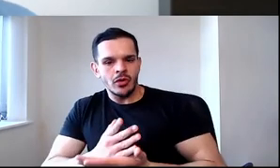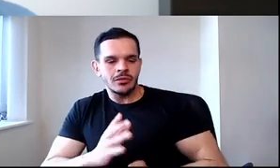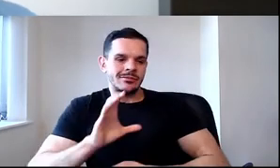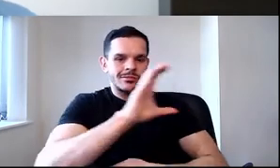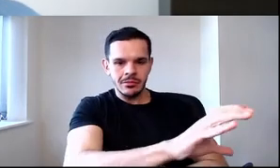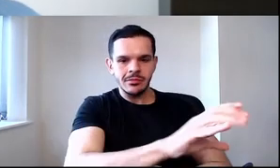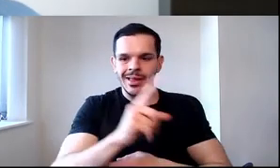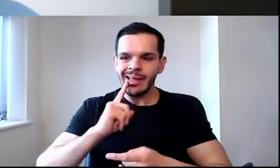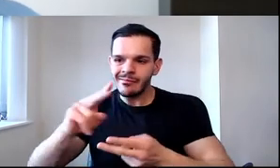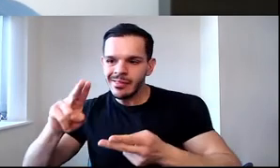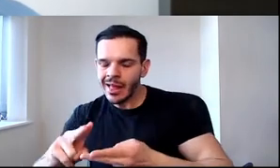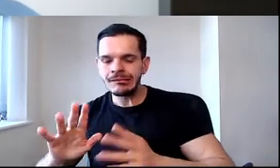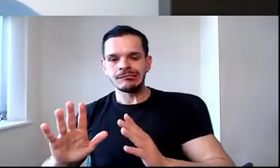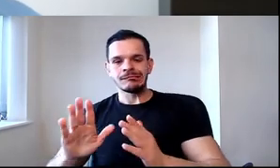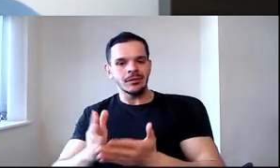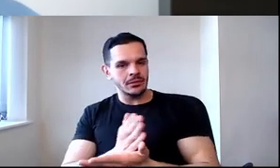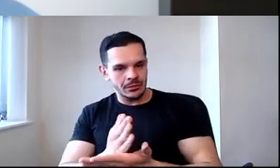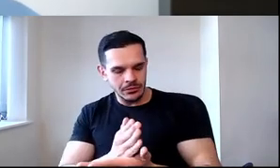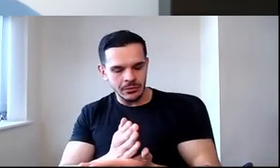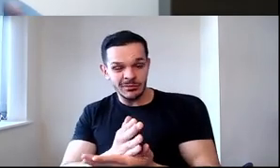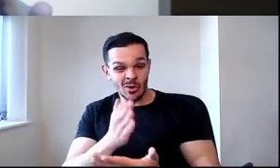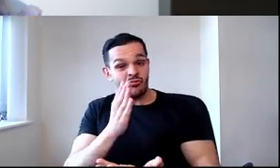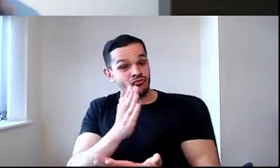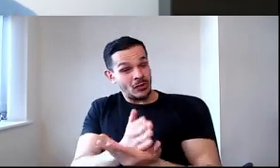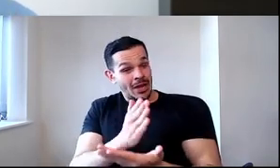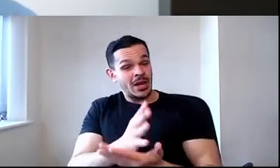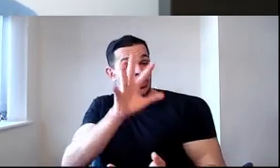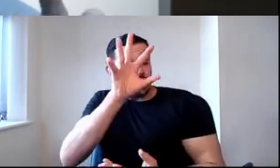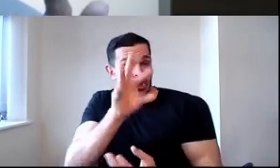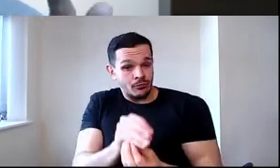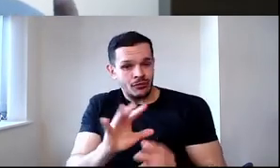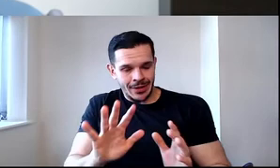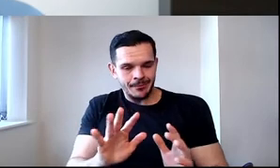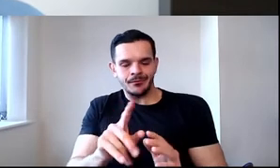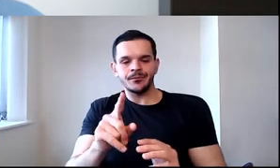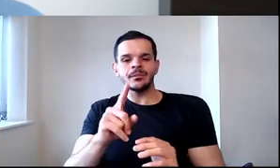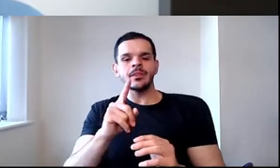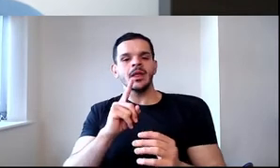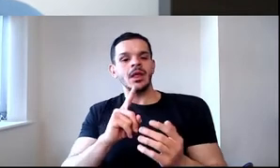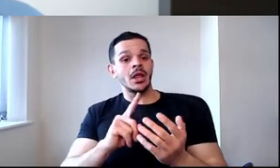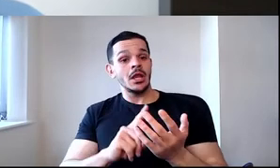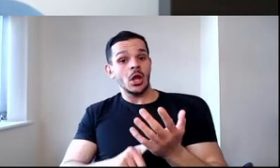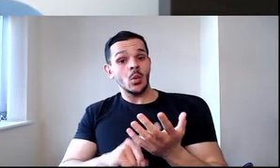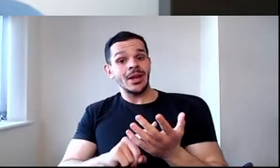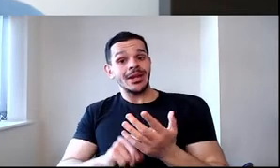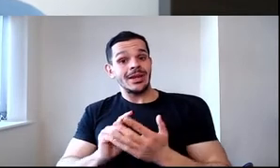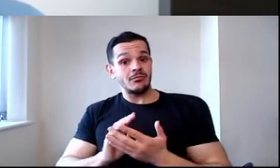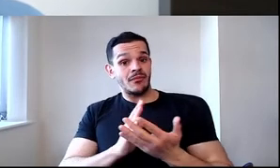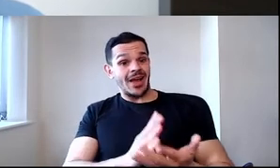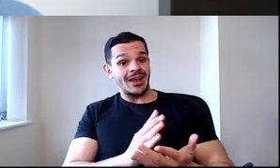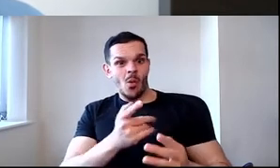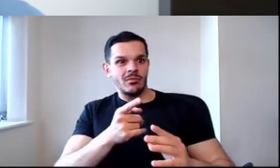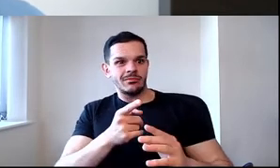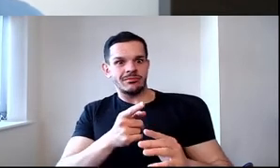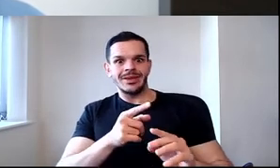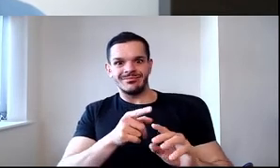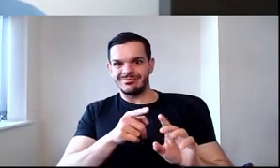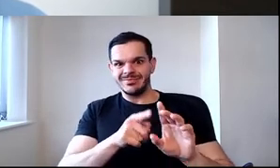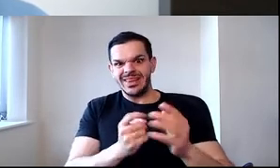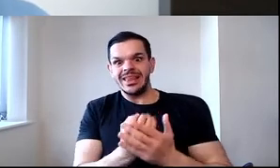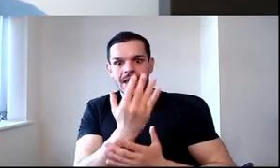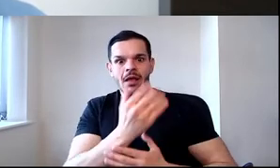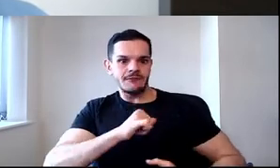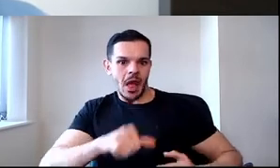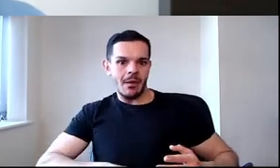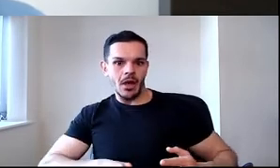So basically, in a nutshell, you have these liquidity providers, yield farmers, who are going